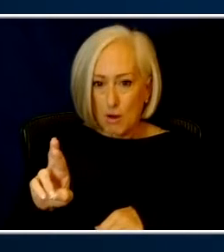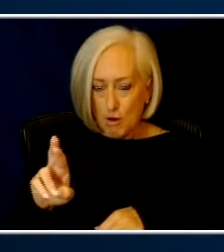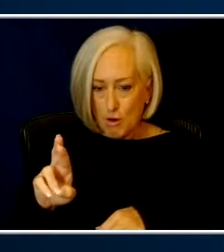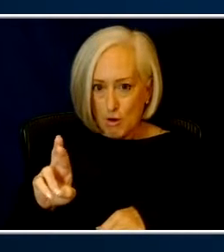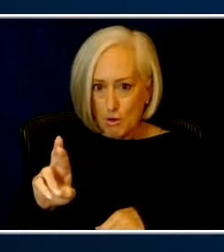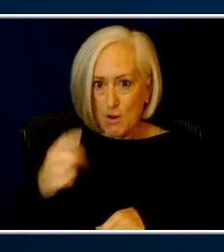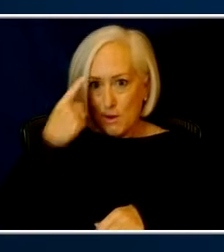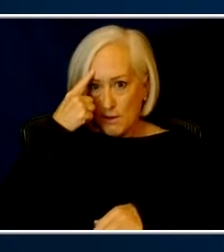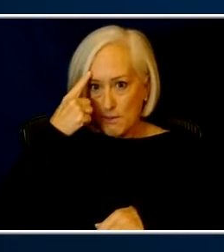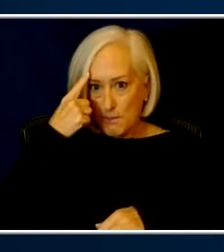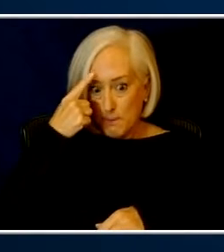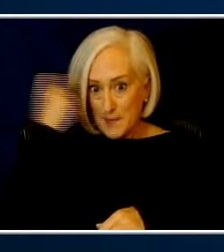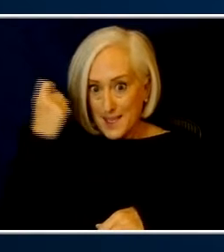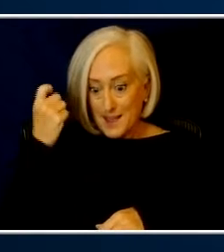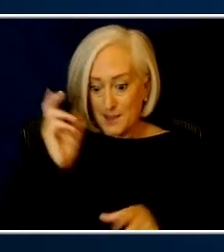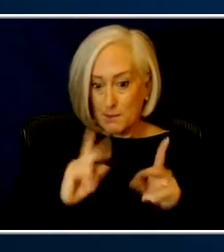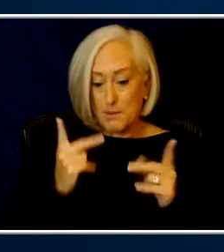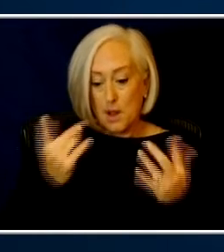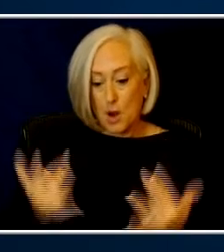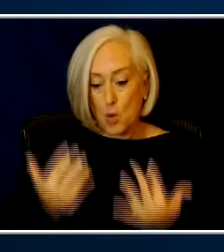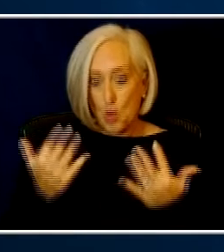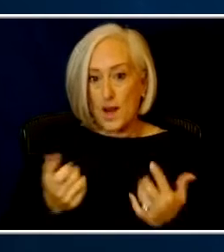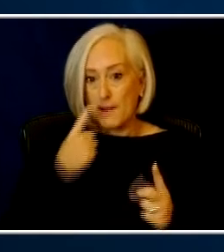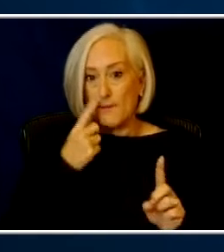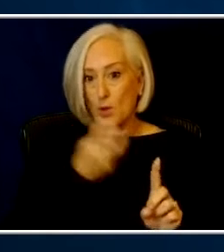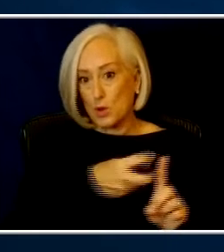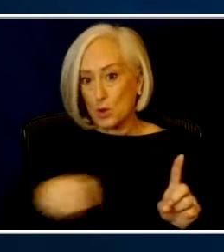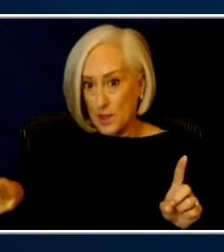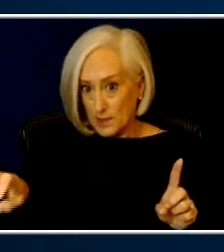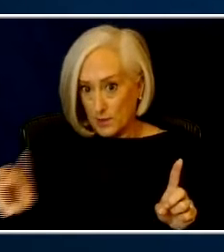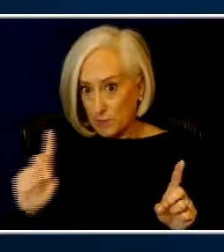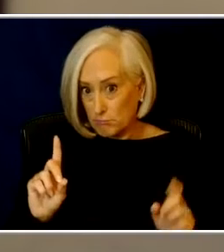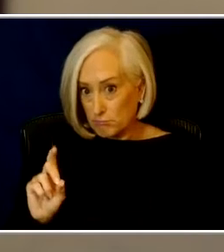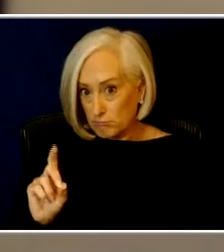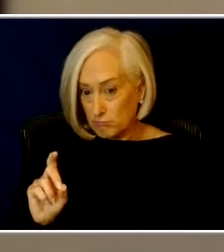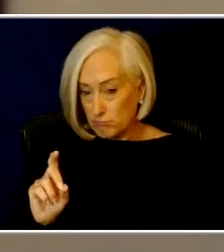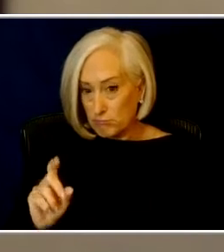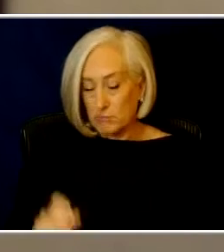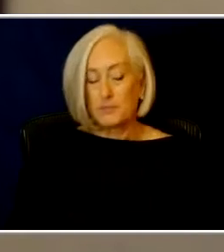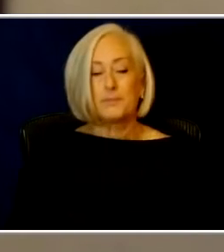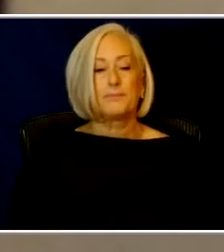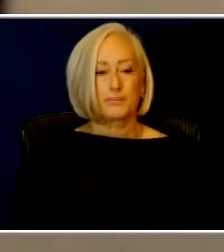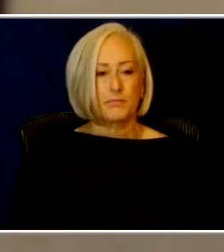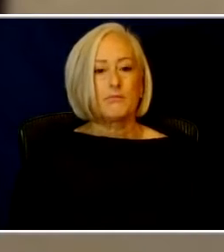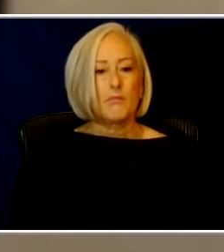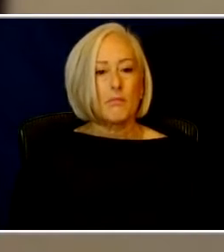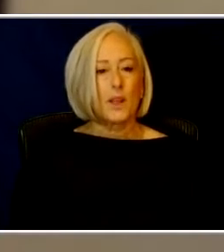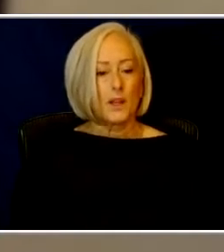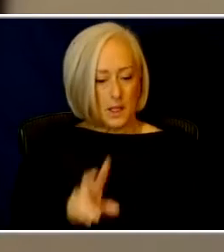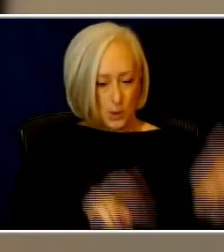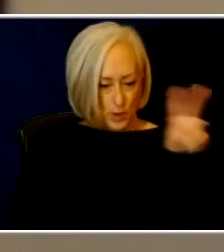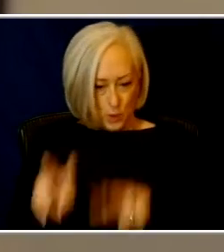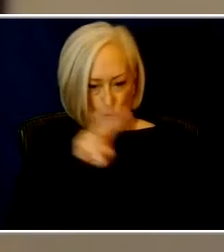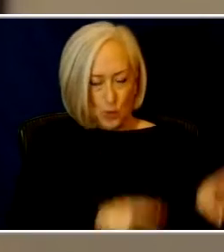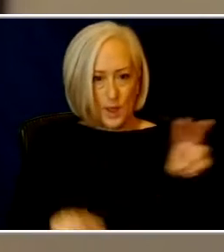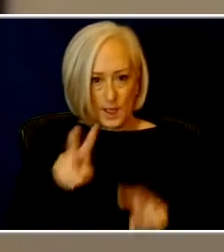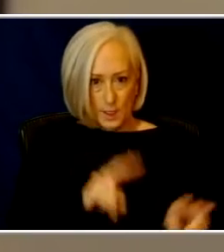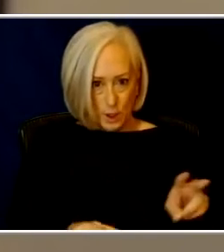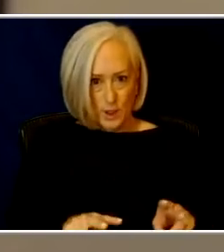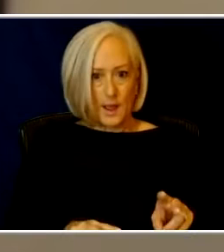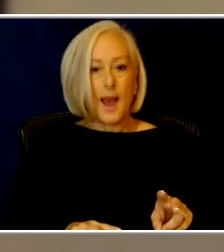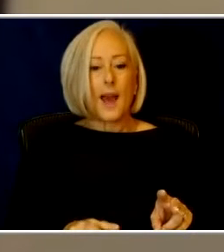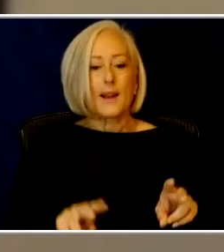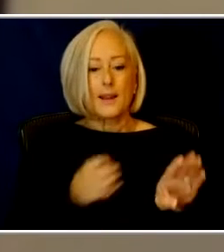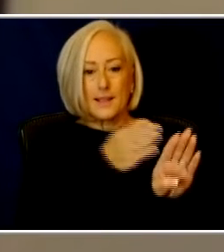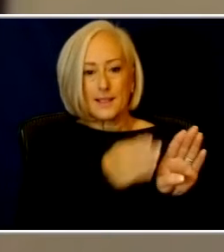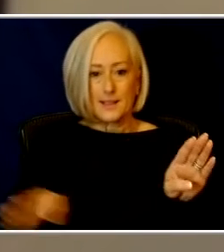be transferred than you did before? You know, right now, when we measure the capacity index on a 1 to 3 scale, 3